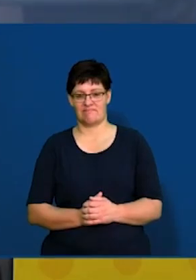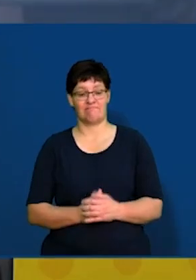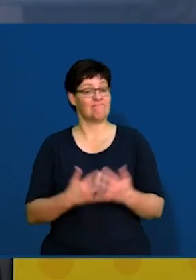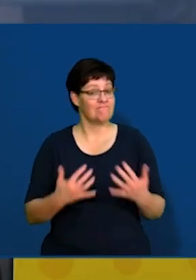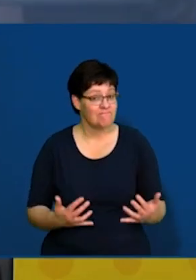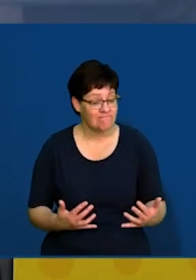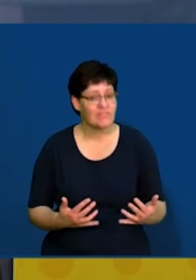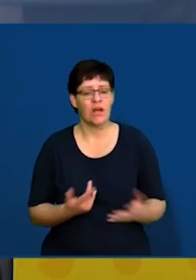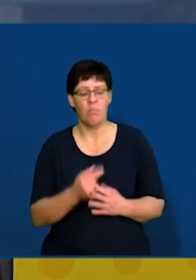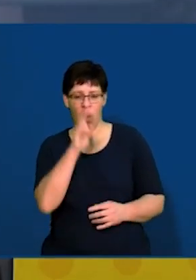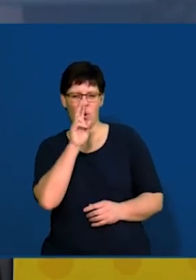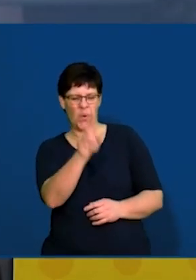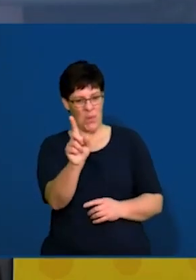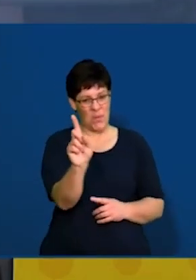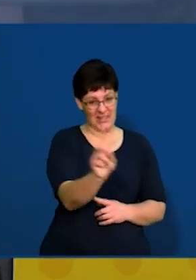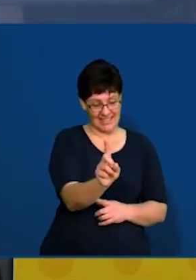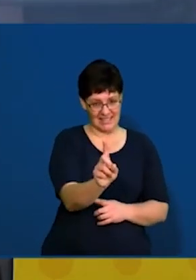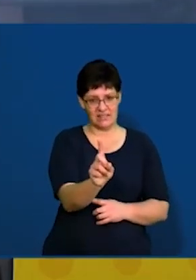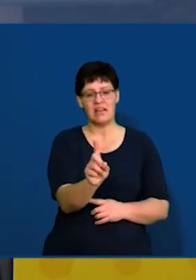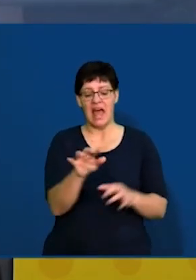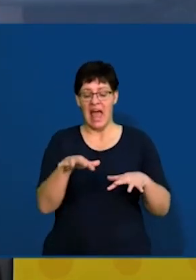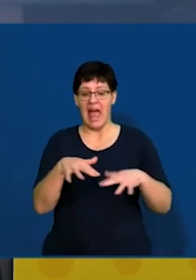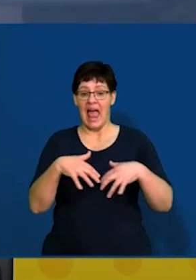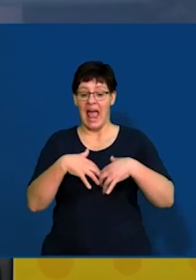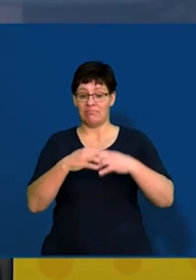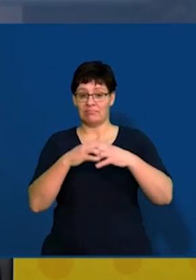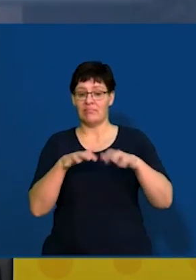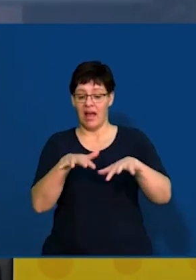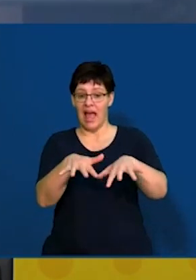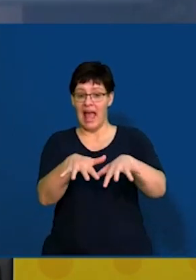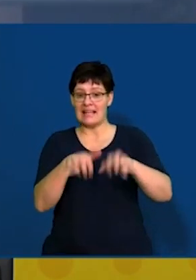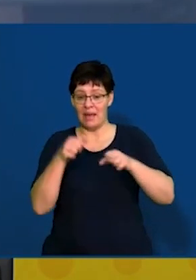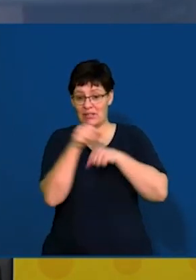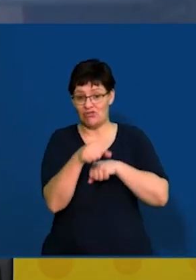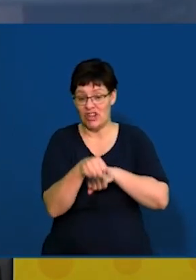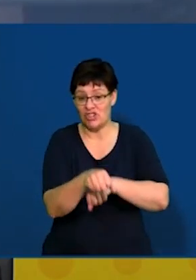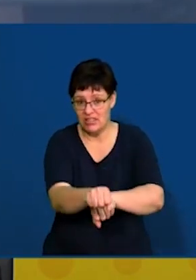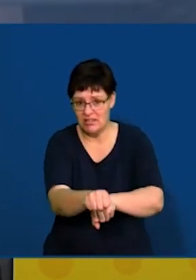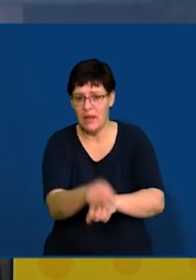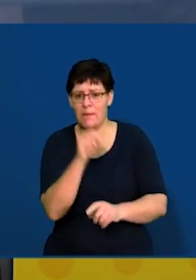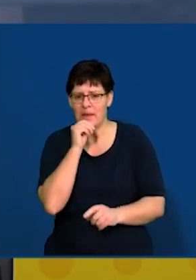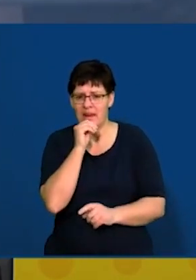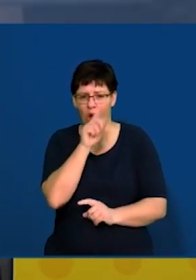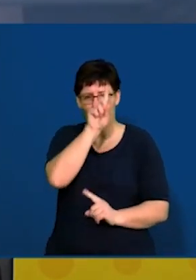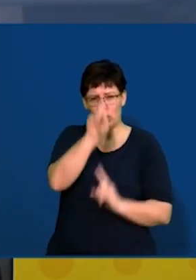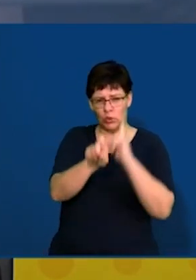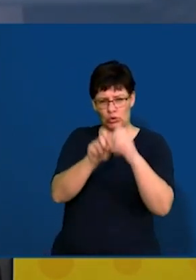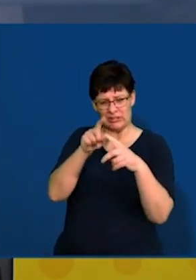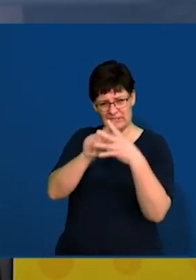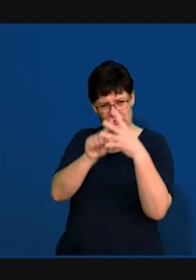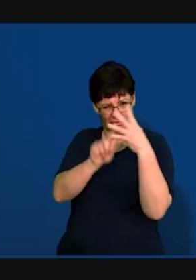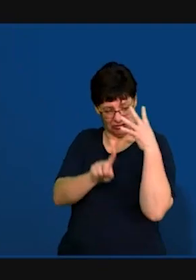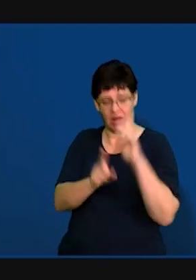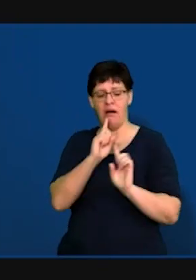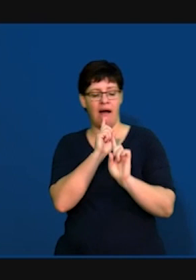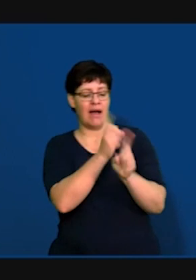Now, a brief look into the exam strategy in terms of, responding to different questions, right? Now,